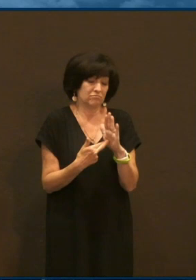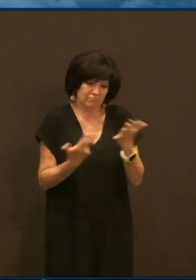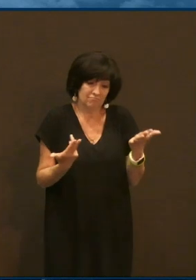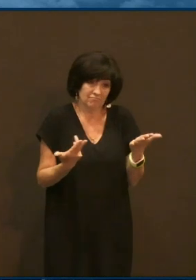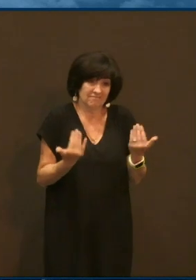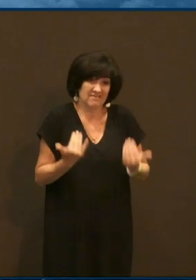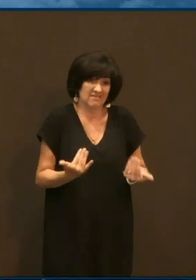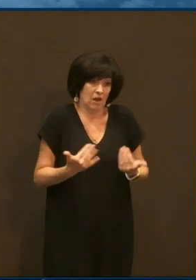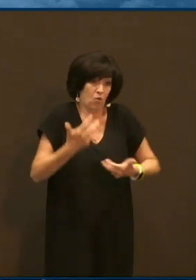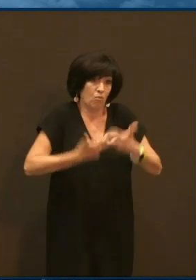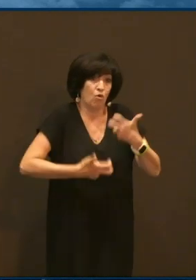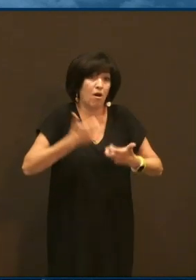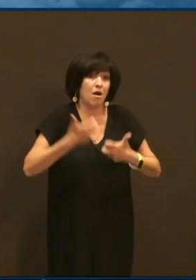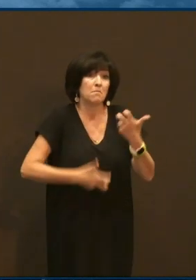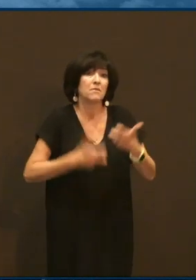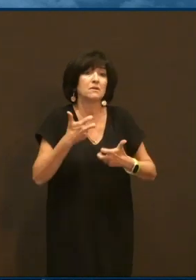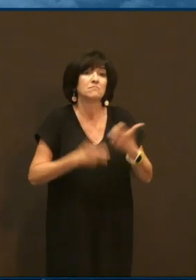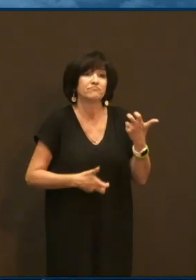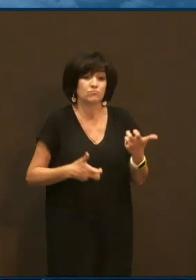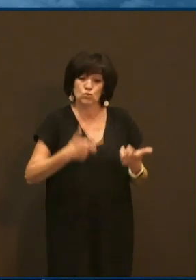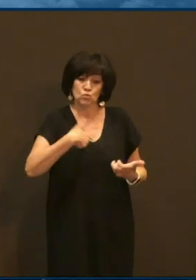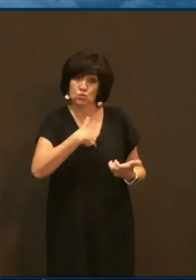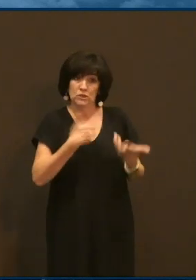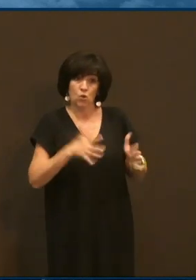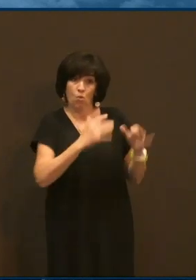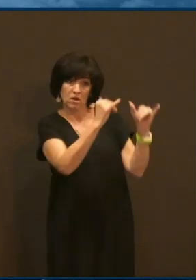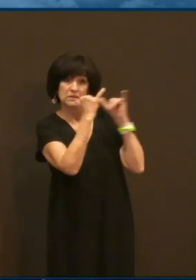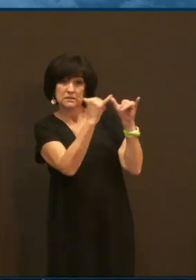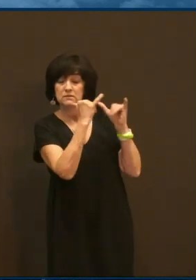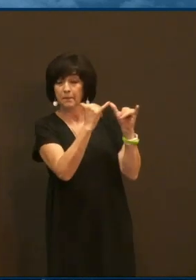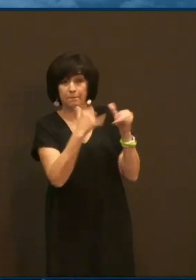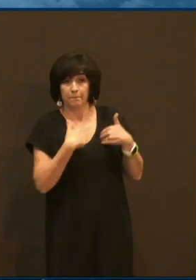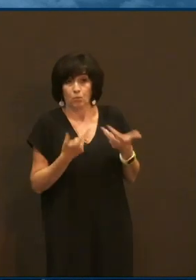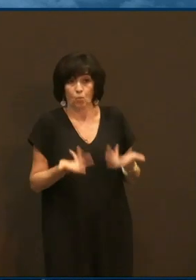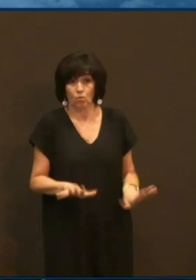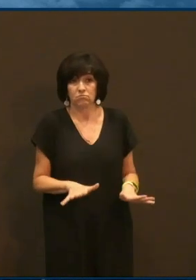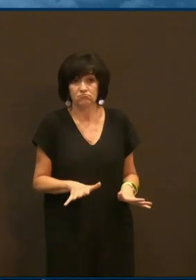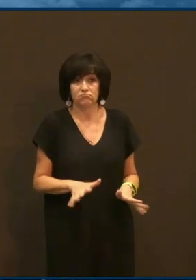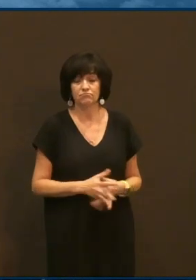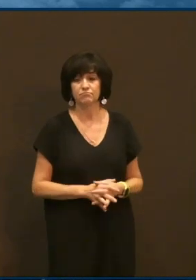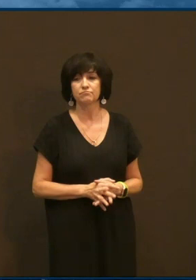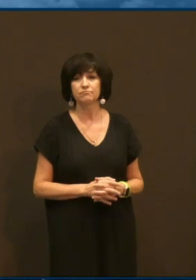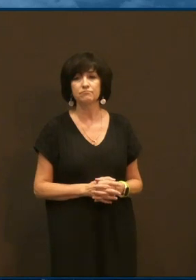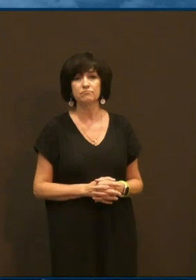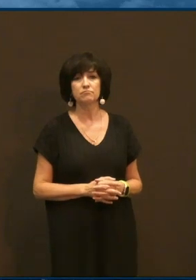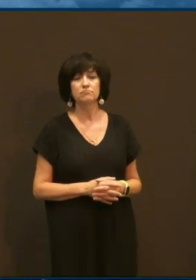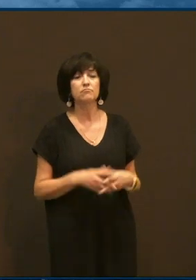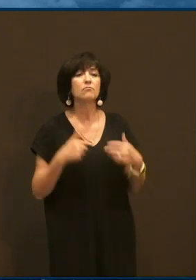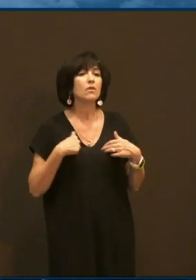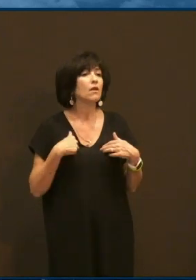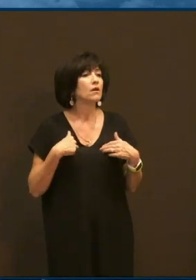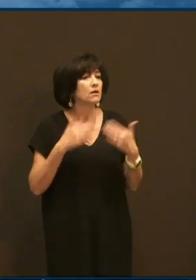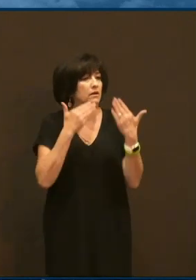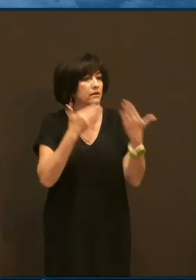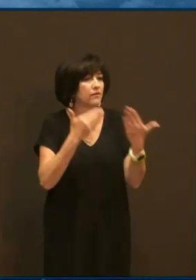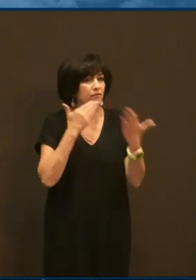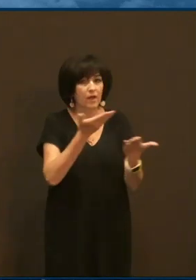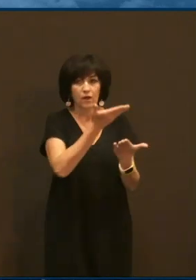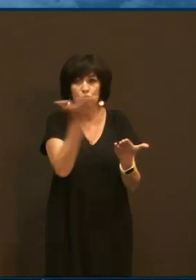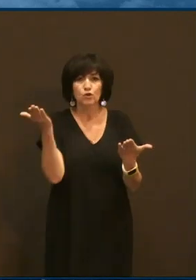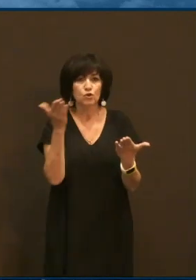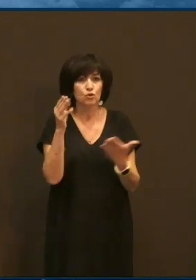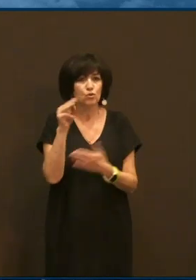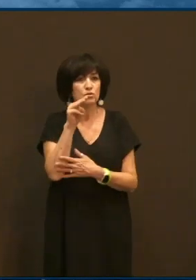us back, and we don't want to get set back here. So with that, appreciate the media for attending again and